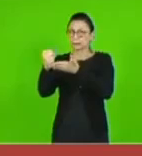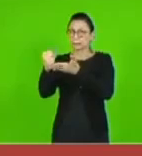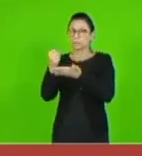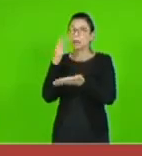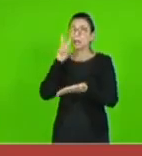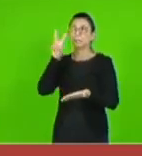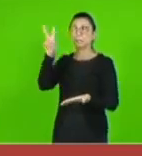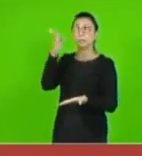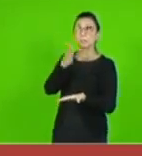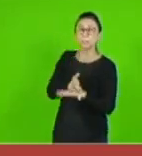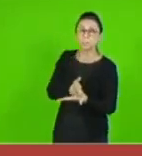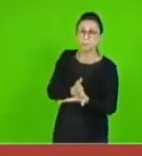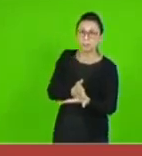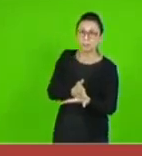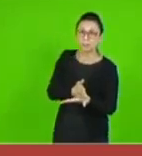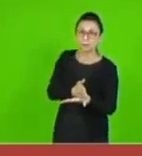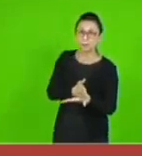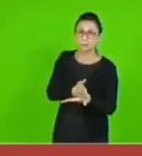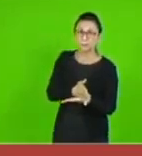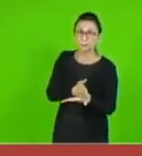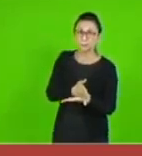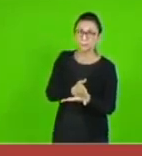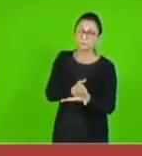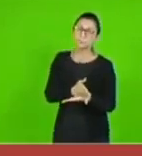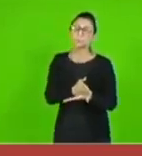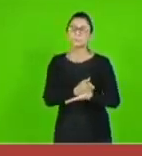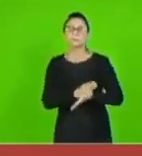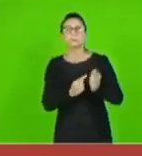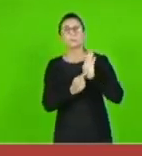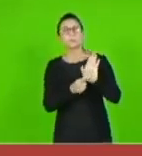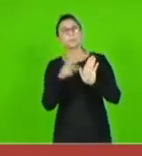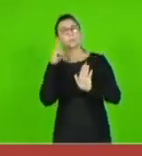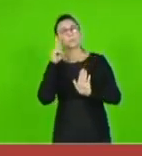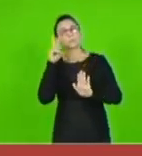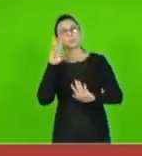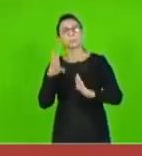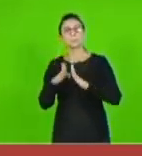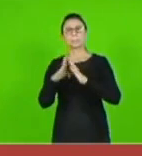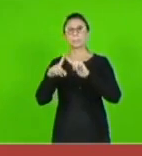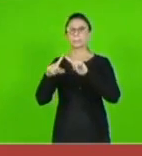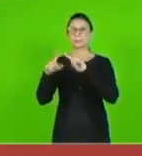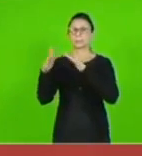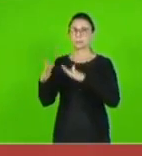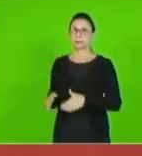And then the vision stops there.